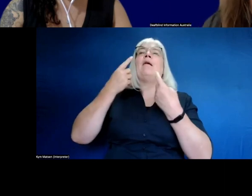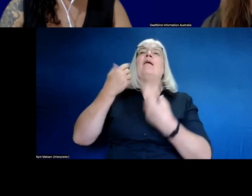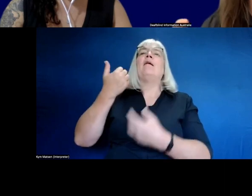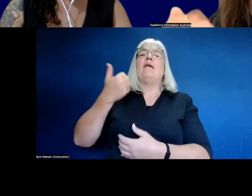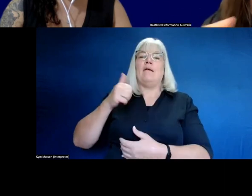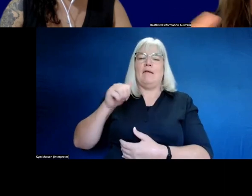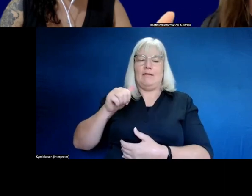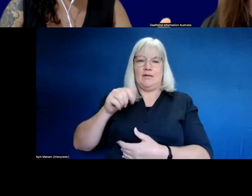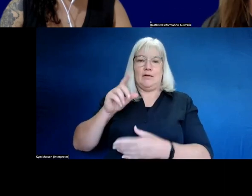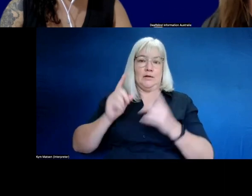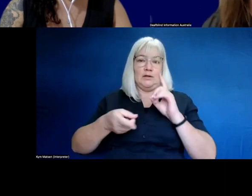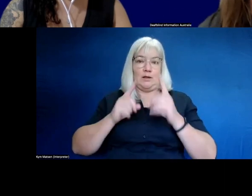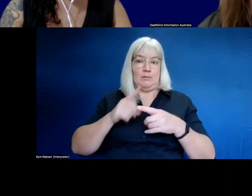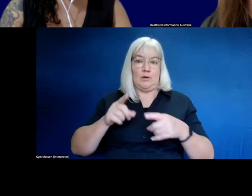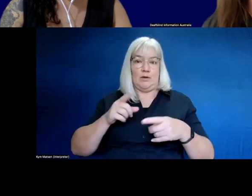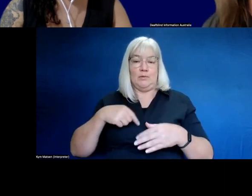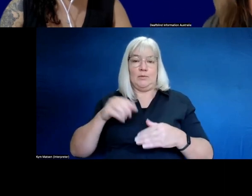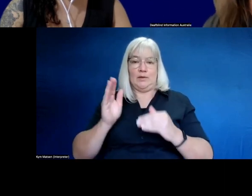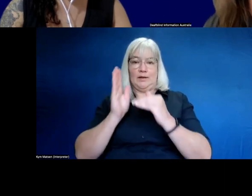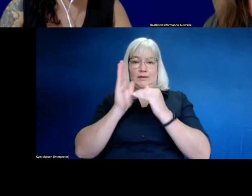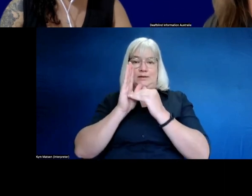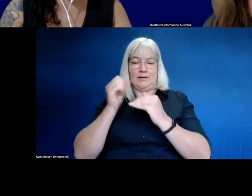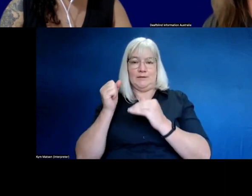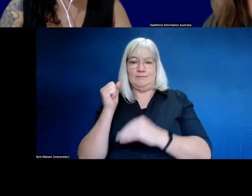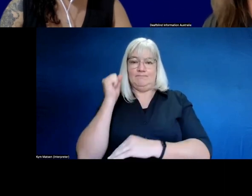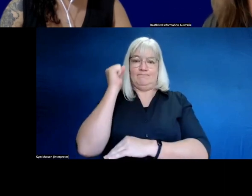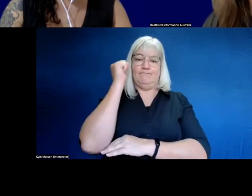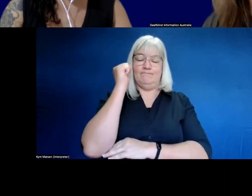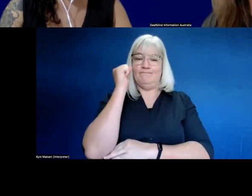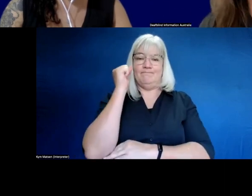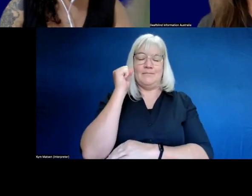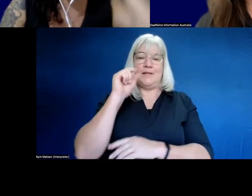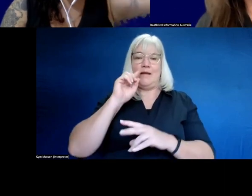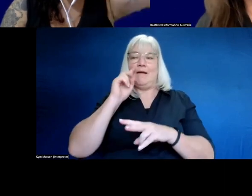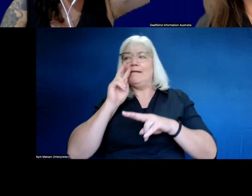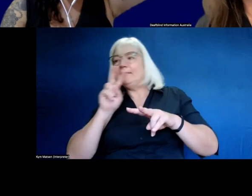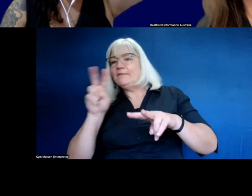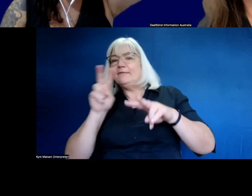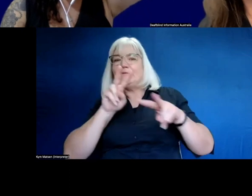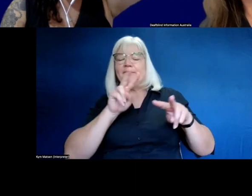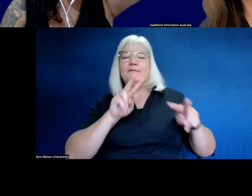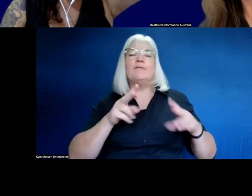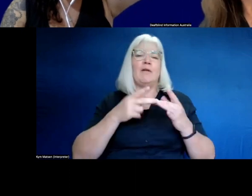seating, sometimes some of those experiences are not accessible to them.